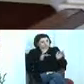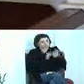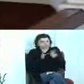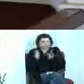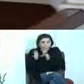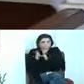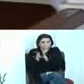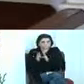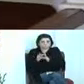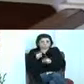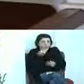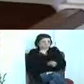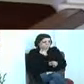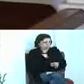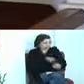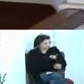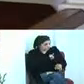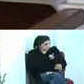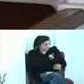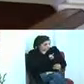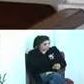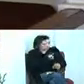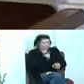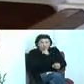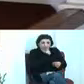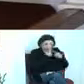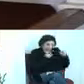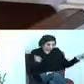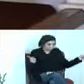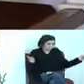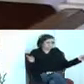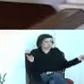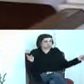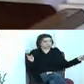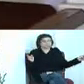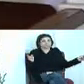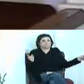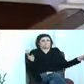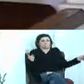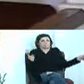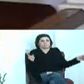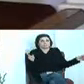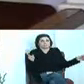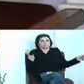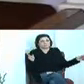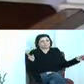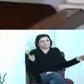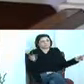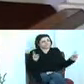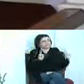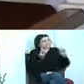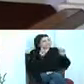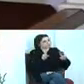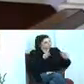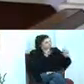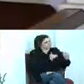Jesus is telling us, he was telling them, to go to the next level.